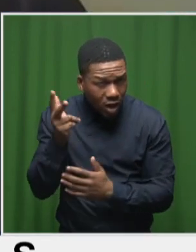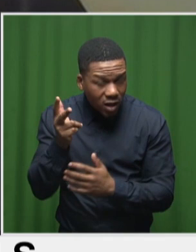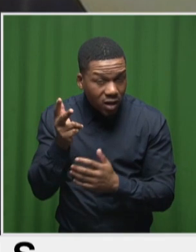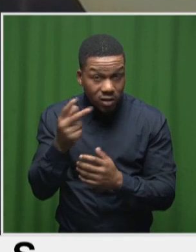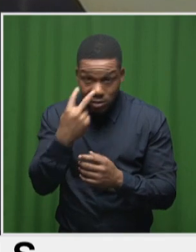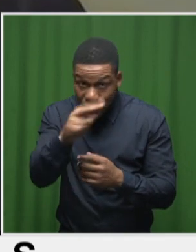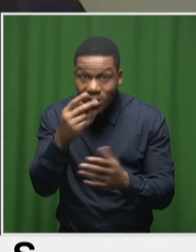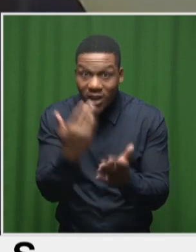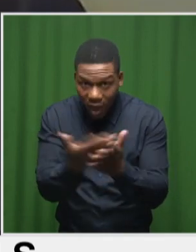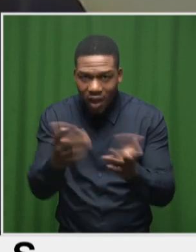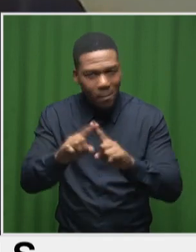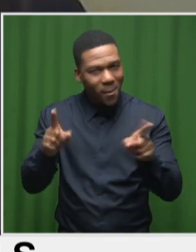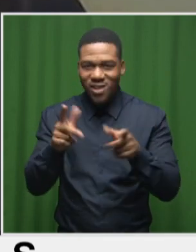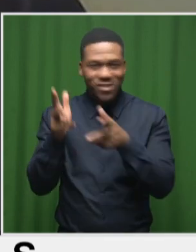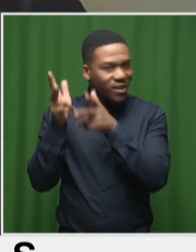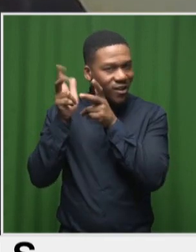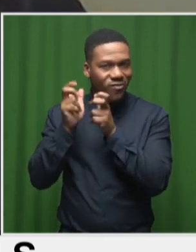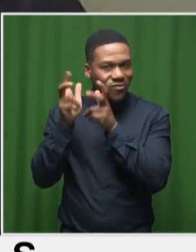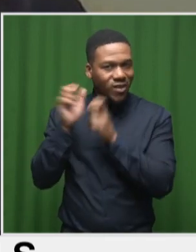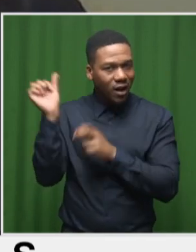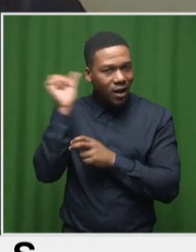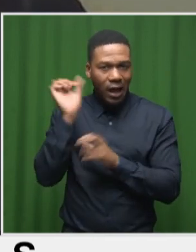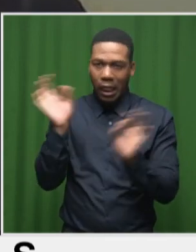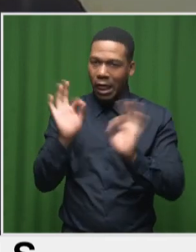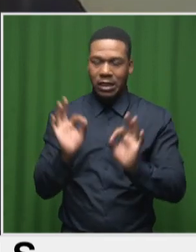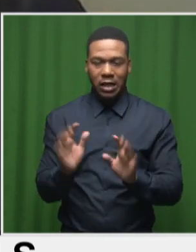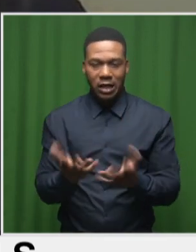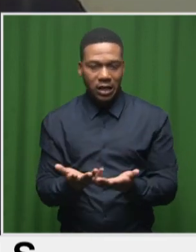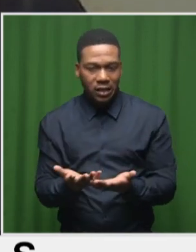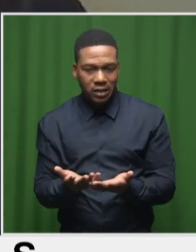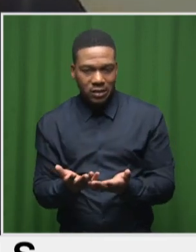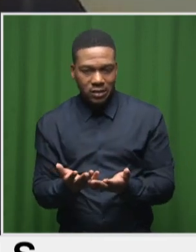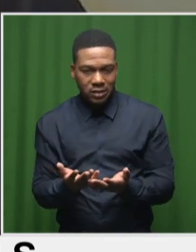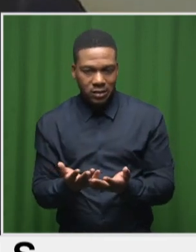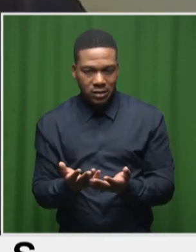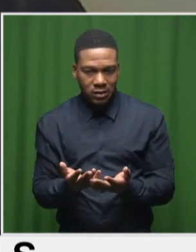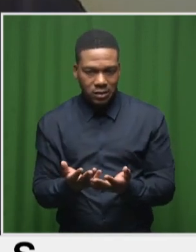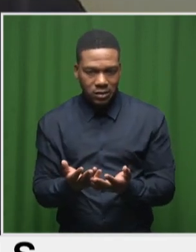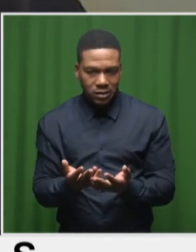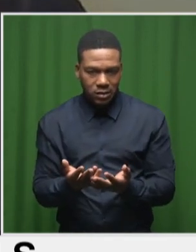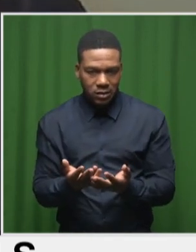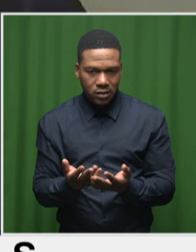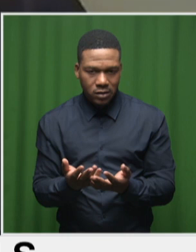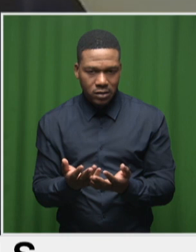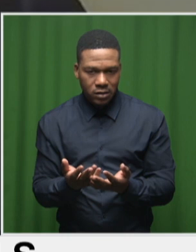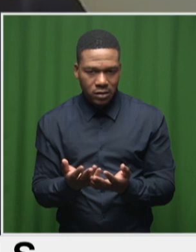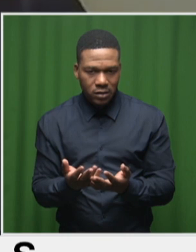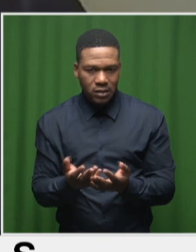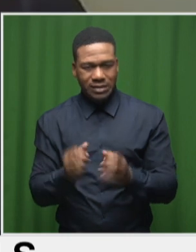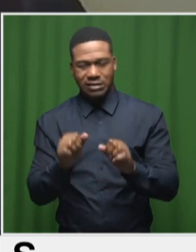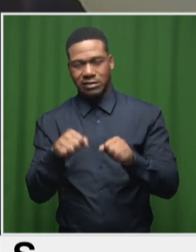you still speaking, but we're not hearing anything. From our side, because as you would know, that load shedding. So when we do this,